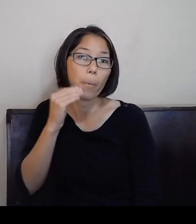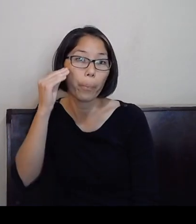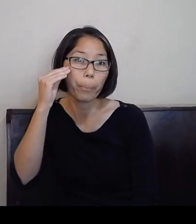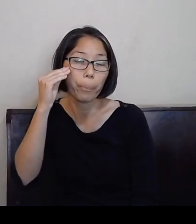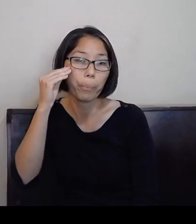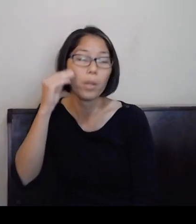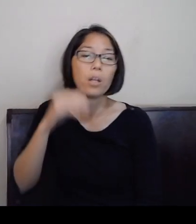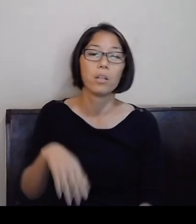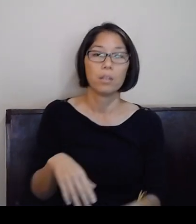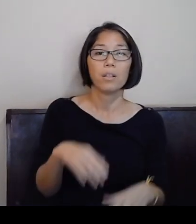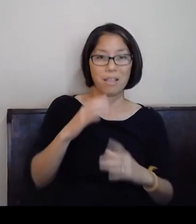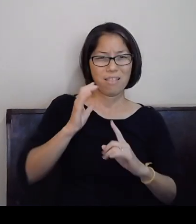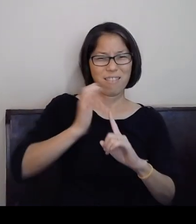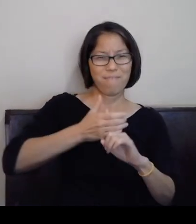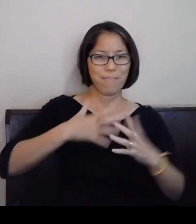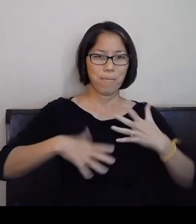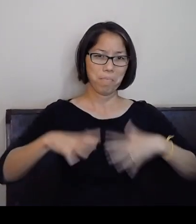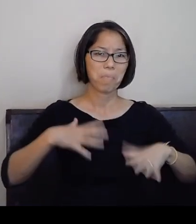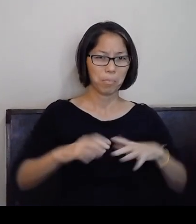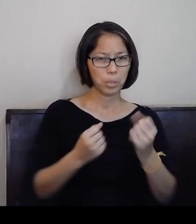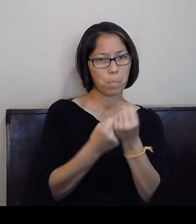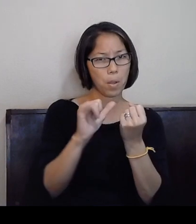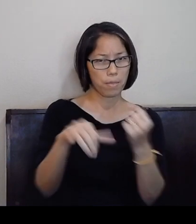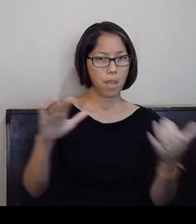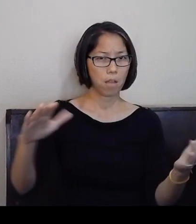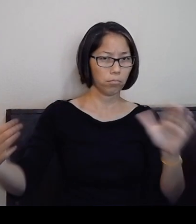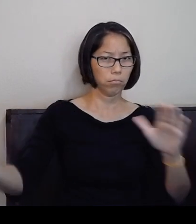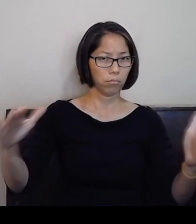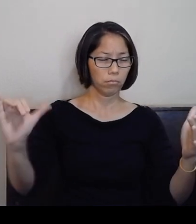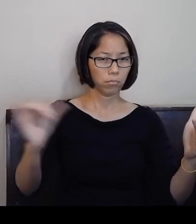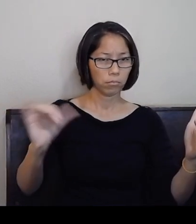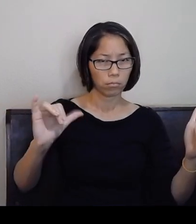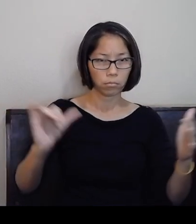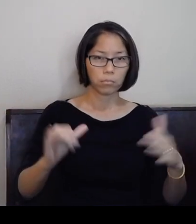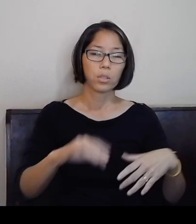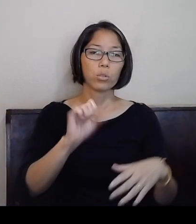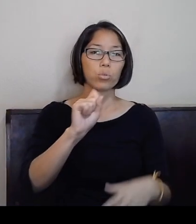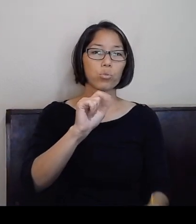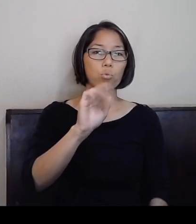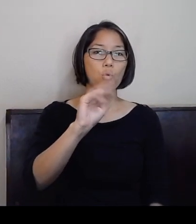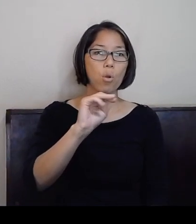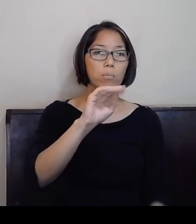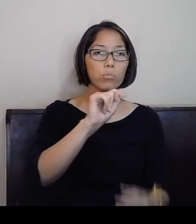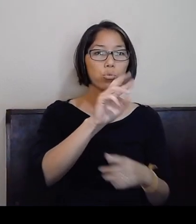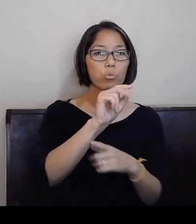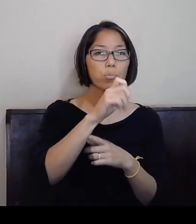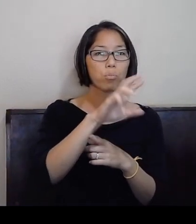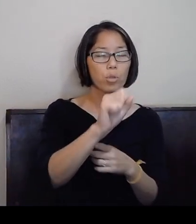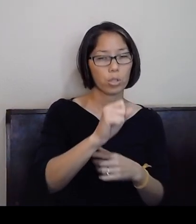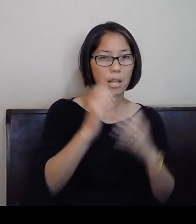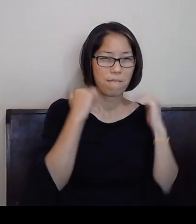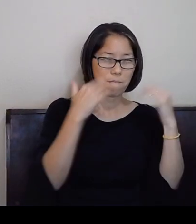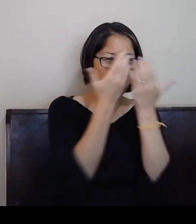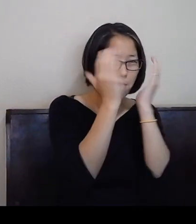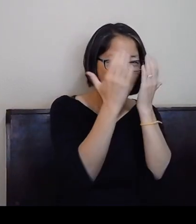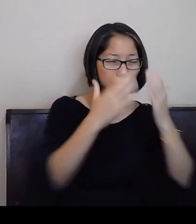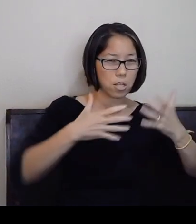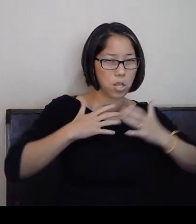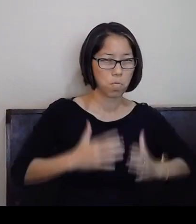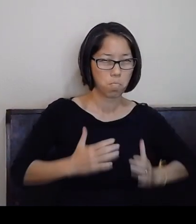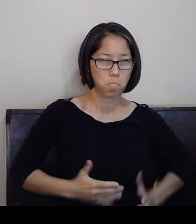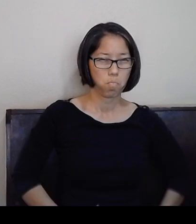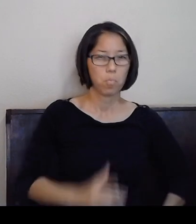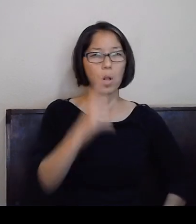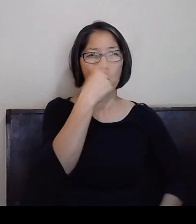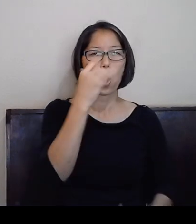Even the costumes support that contrast. Stormtroopers wear masks, and their uniforms are totally rigid. They look more like machines